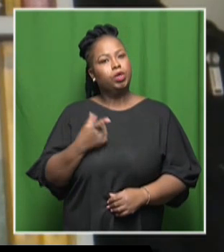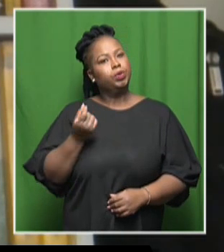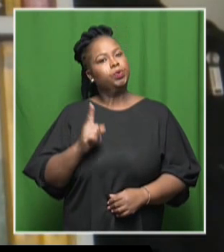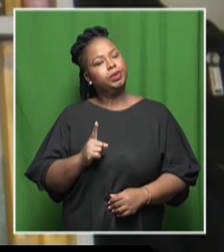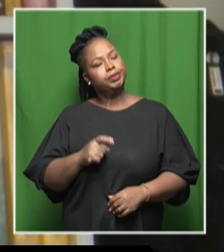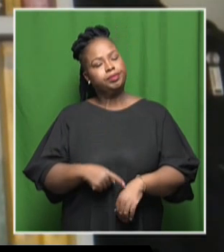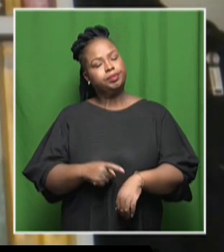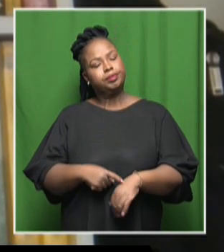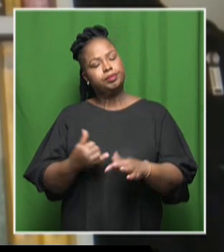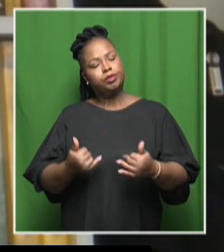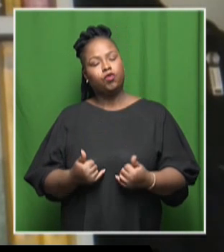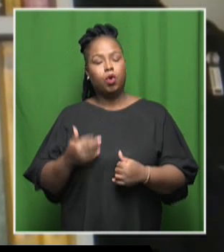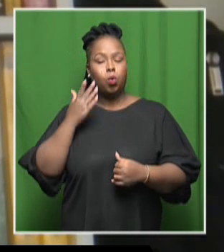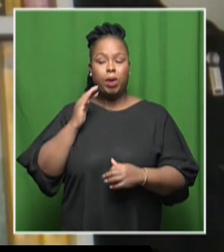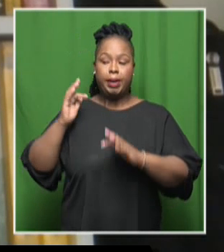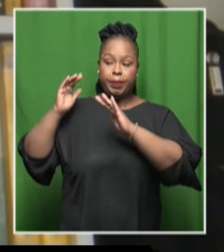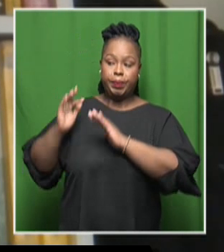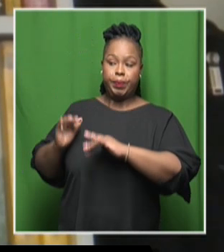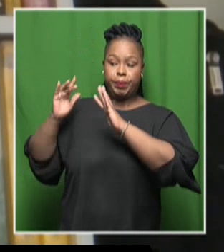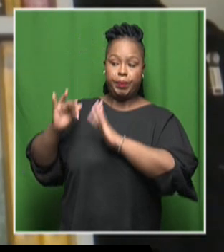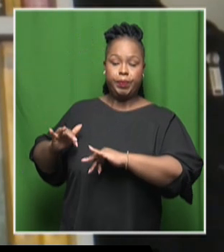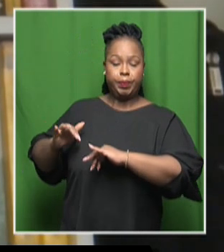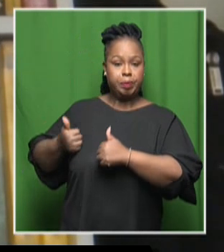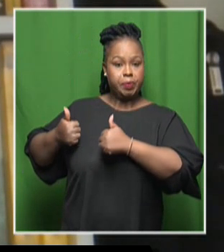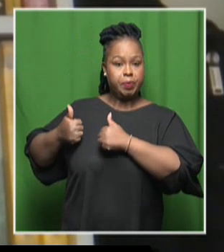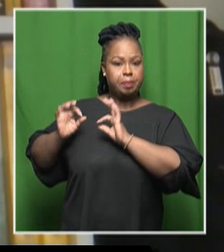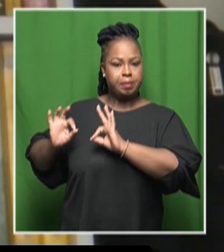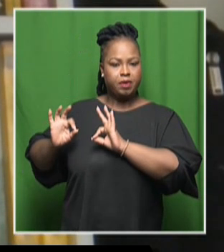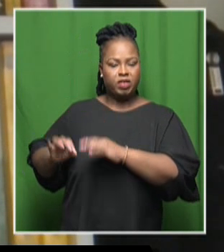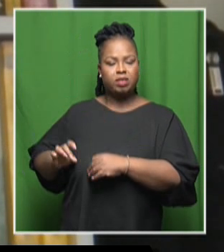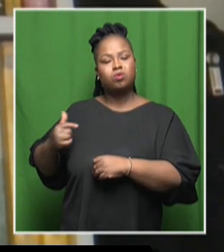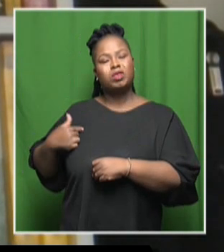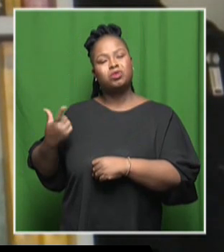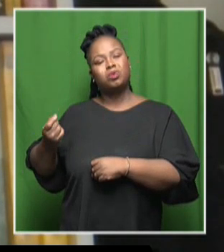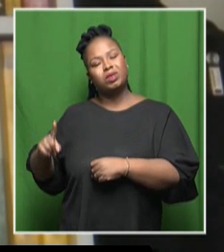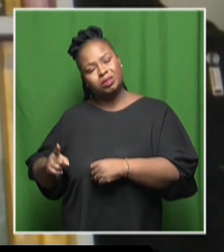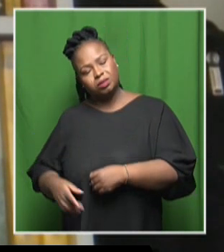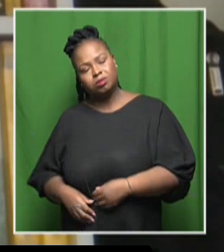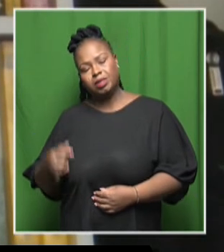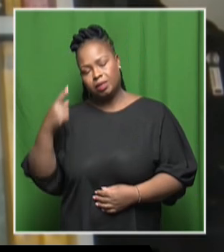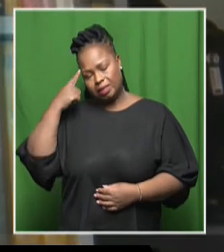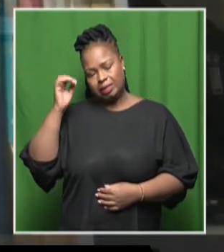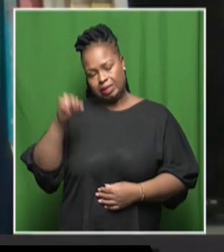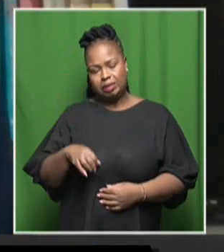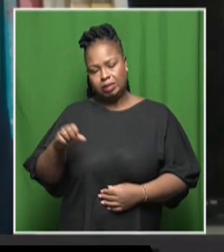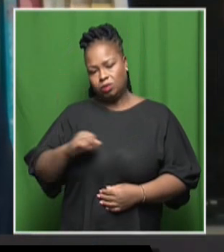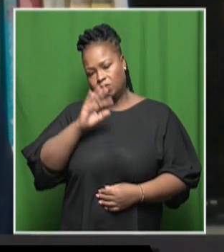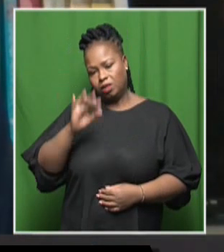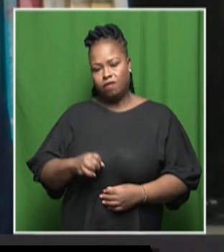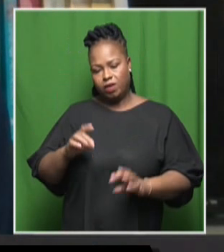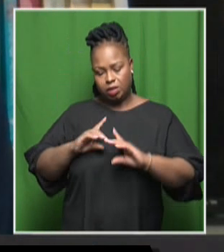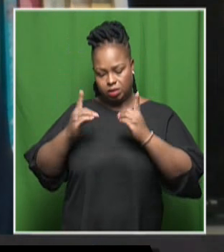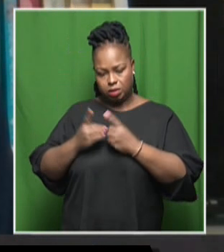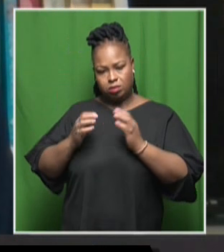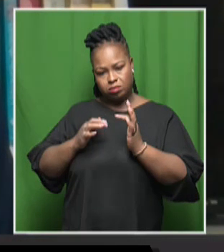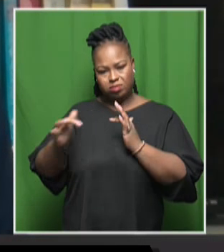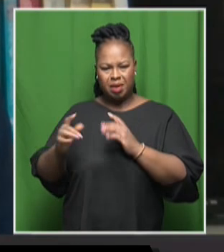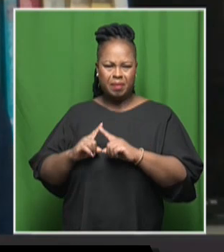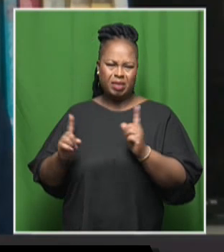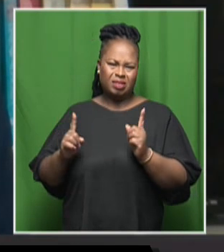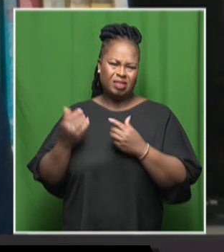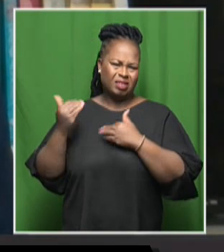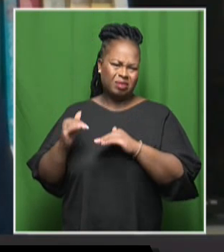the seasons of good rainfall? And I think our opportunities to build more dams in South Africa are increasingly